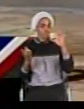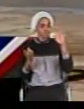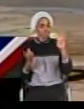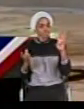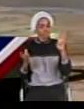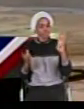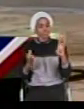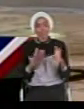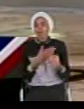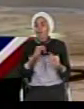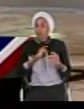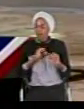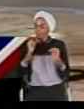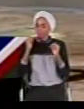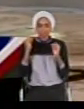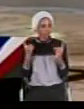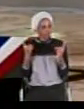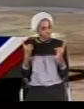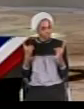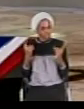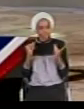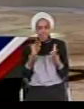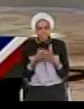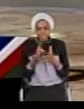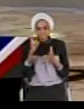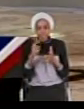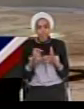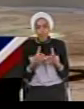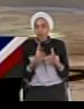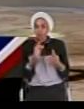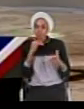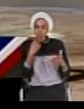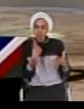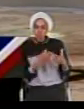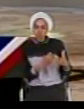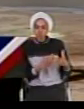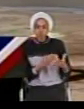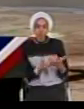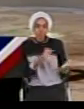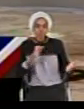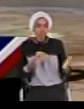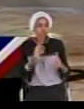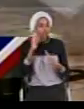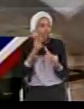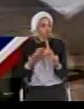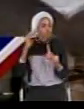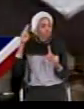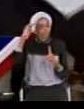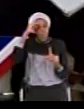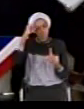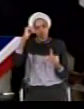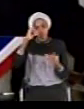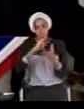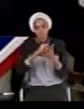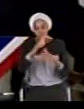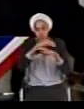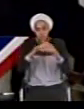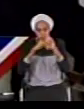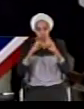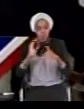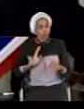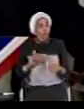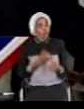6. I marvel that he has also removed from him that called you, our